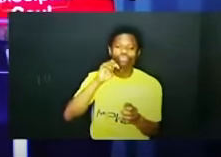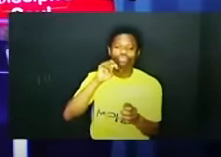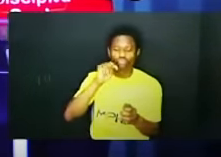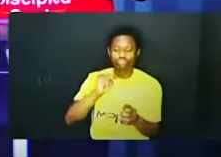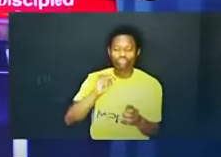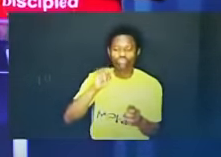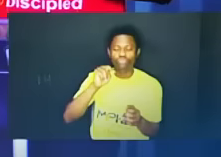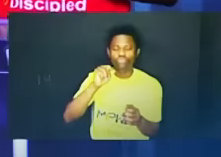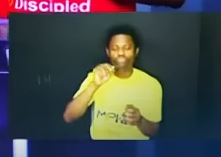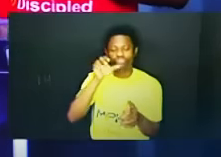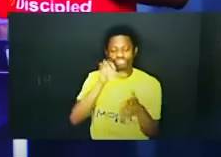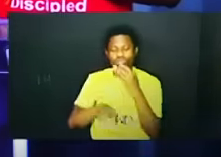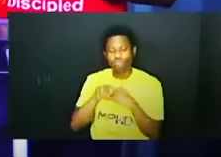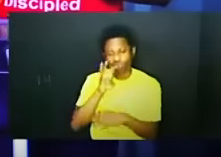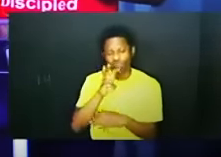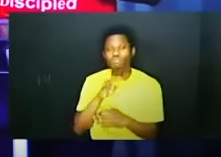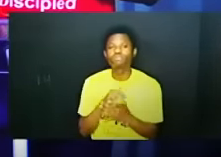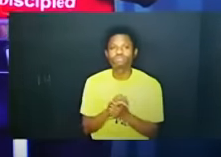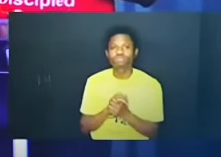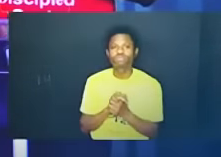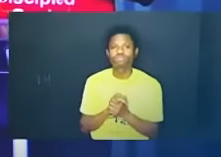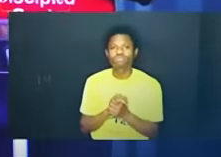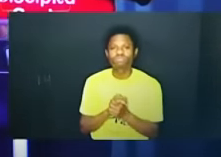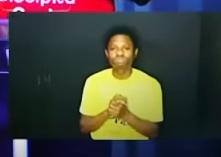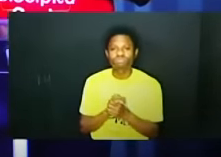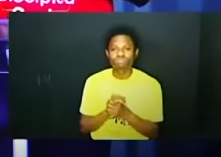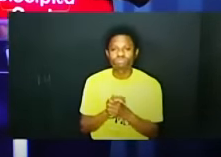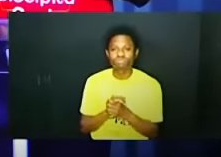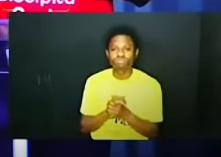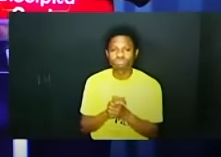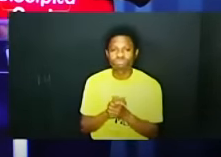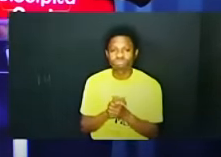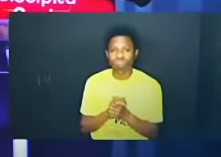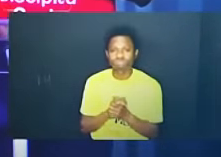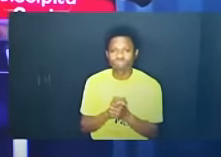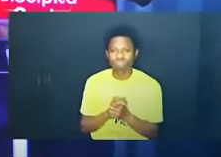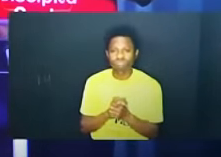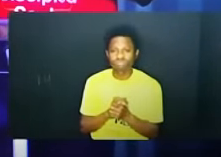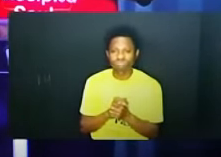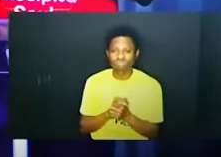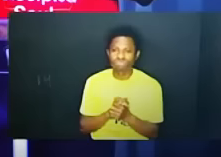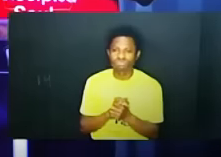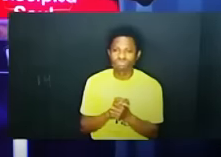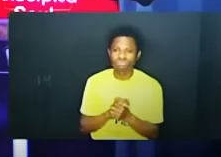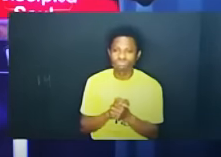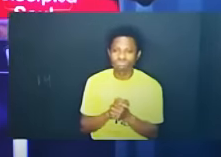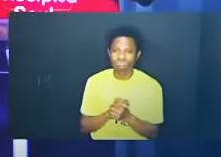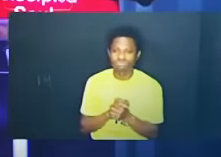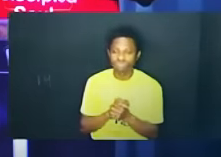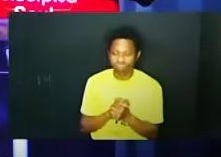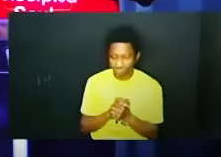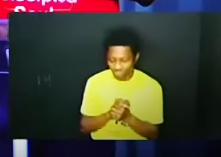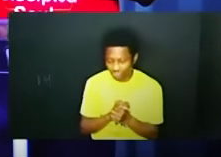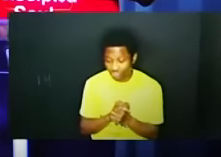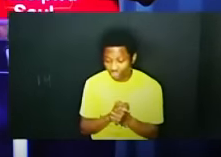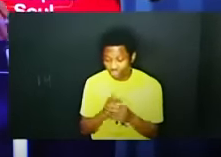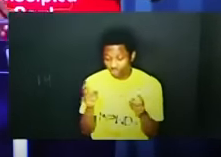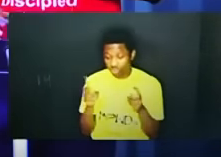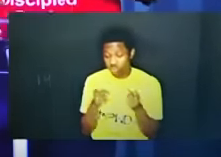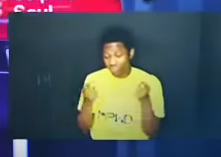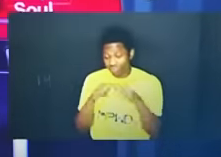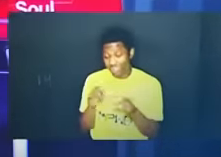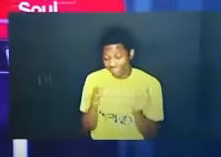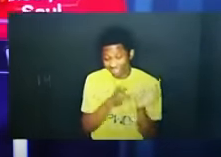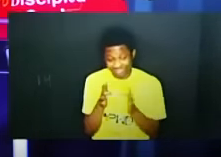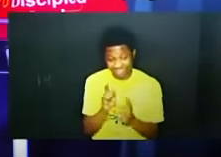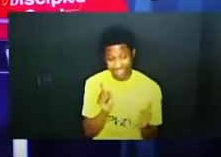Yohane asempa ni mu. Now with his encounter or interaction with the woman of from Samaria, o